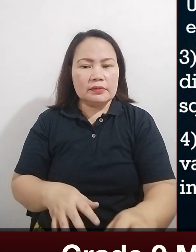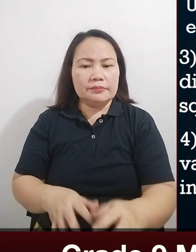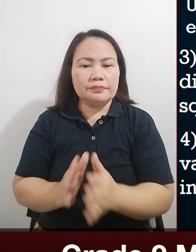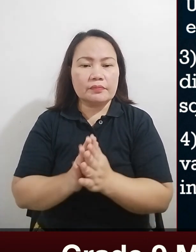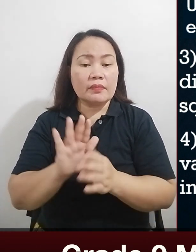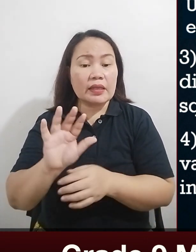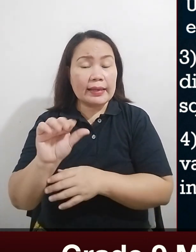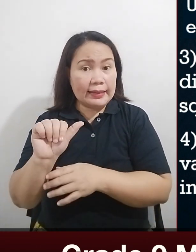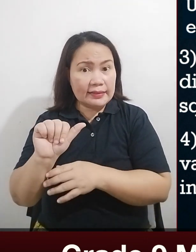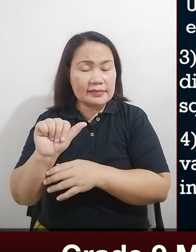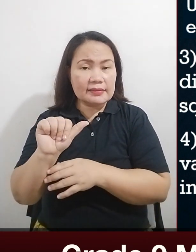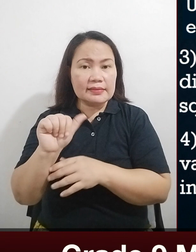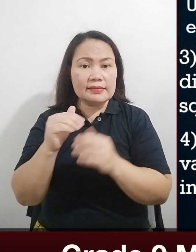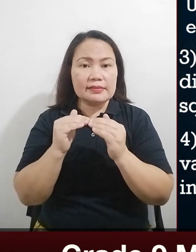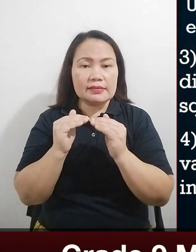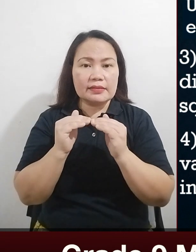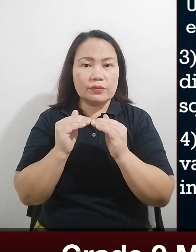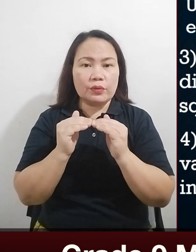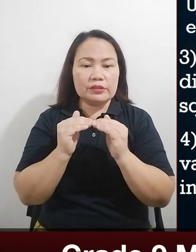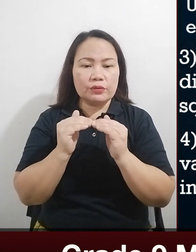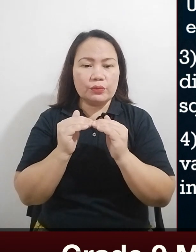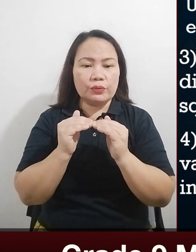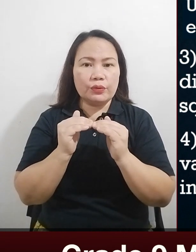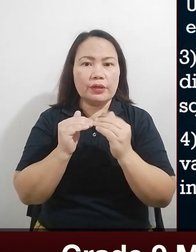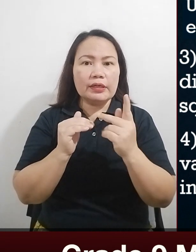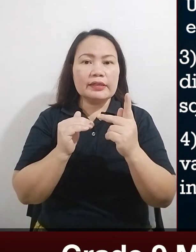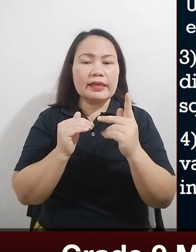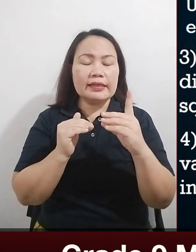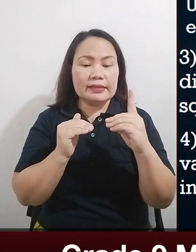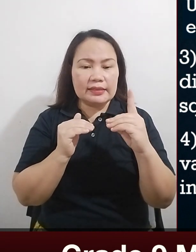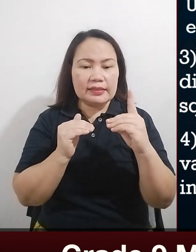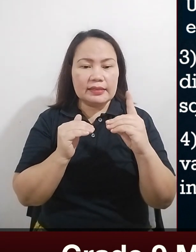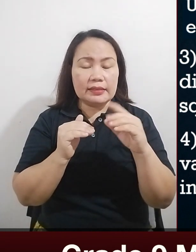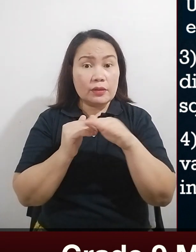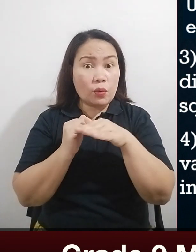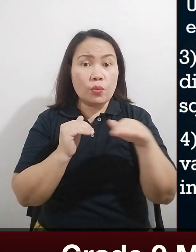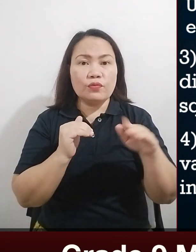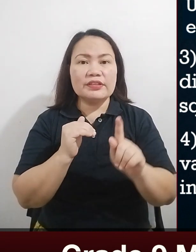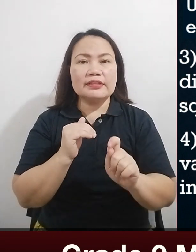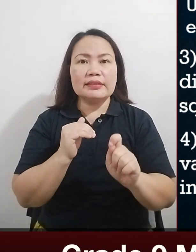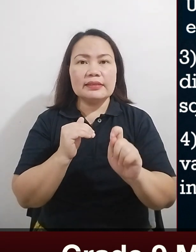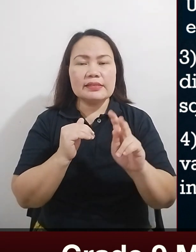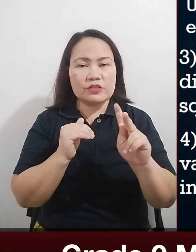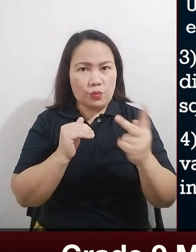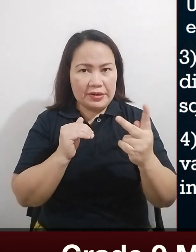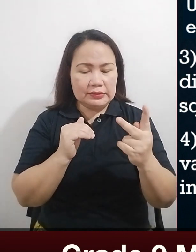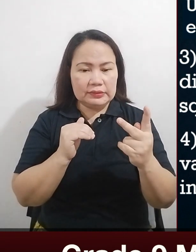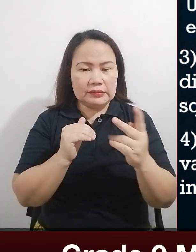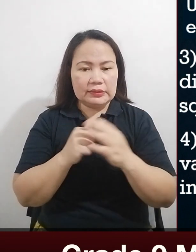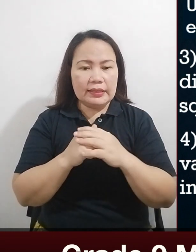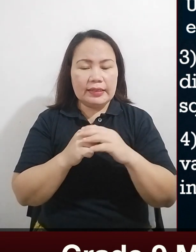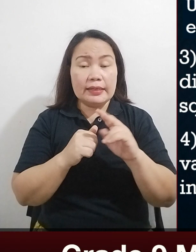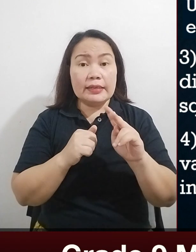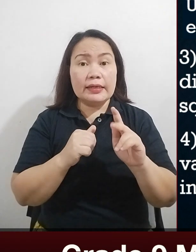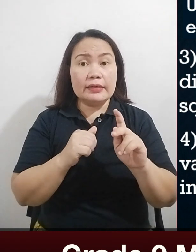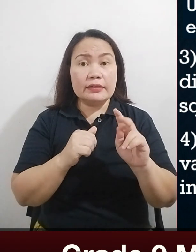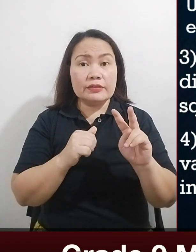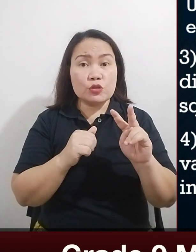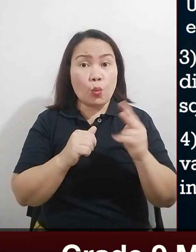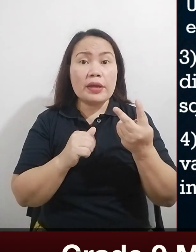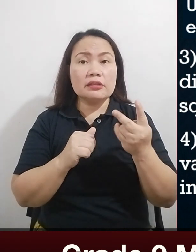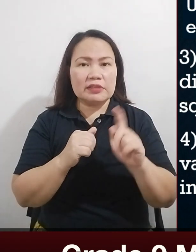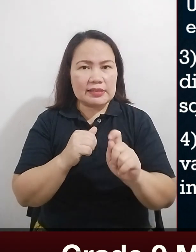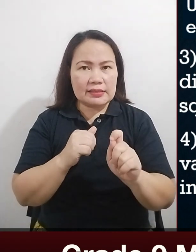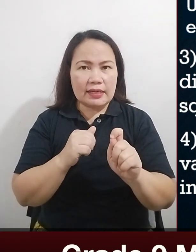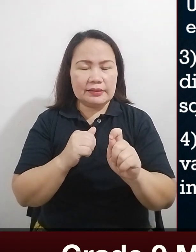the distance d. So that is A is equal to KD over T squared kasi squared of